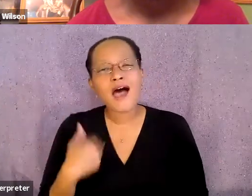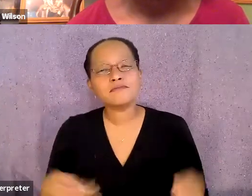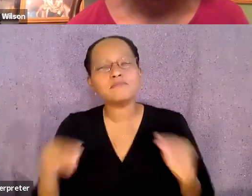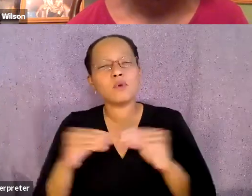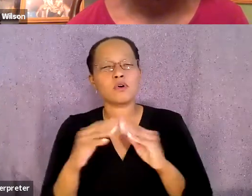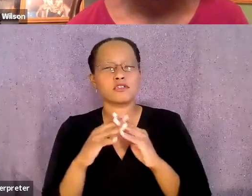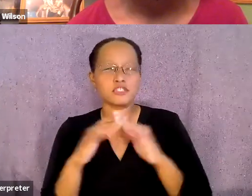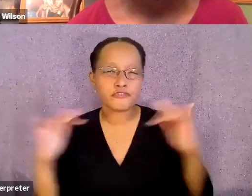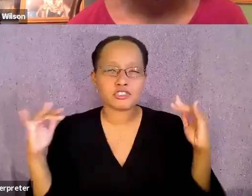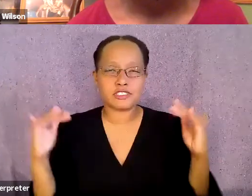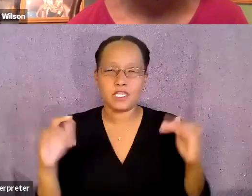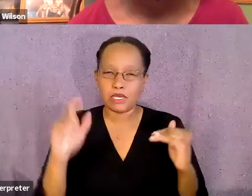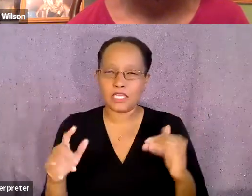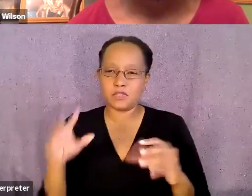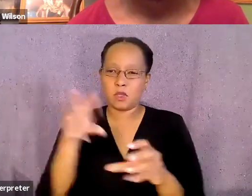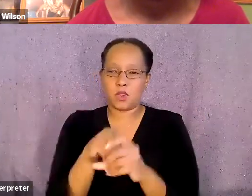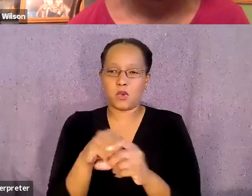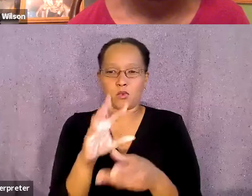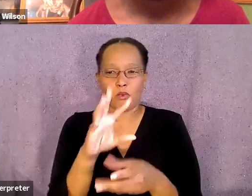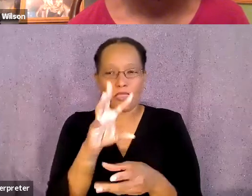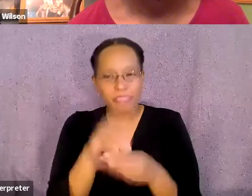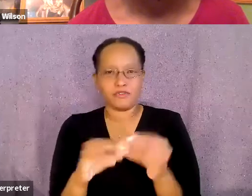need in storytelling and